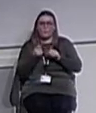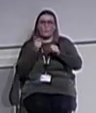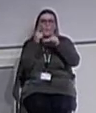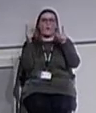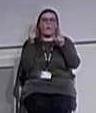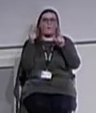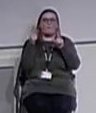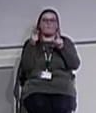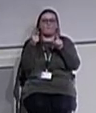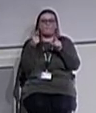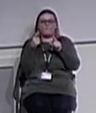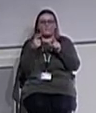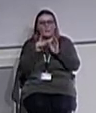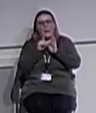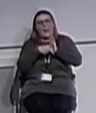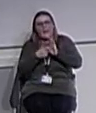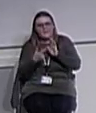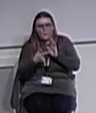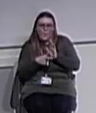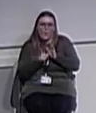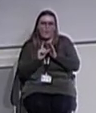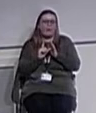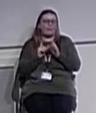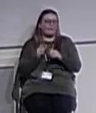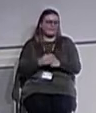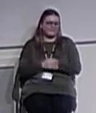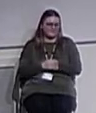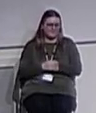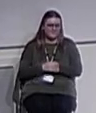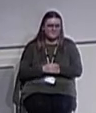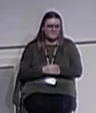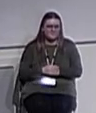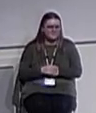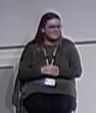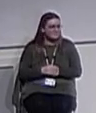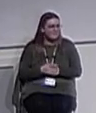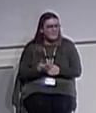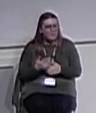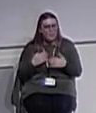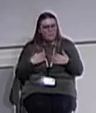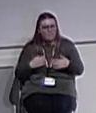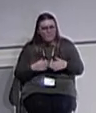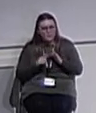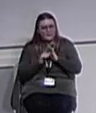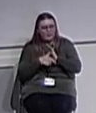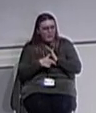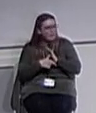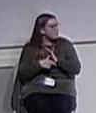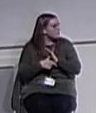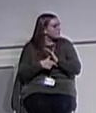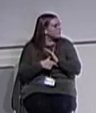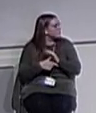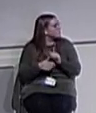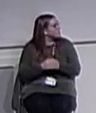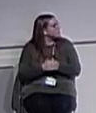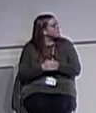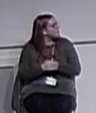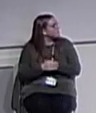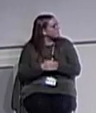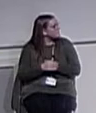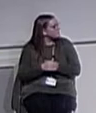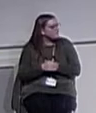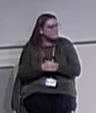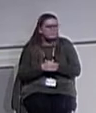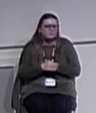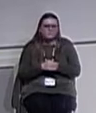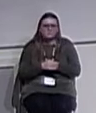say. I'm totally lost that part of my life now. But body clocks you may know as circadian rhythms, or this idea that organisms,